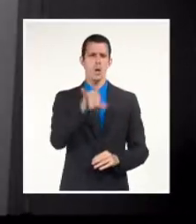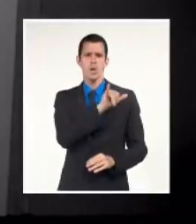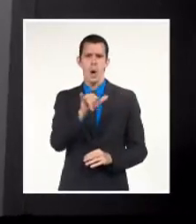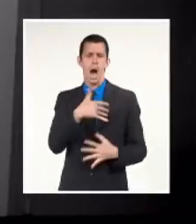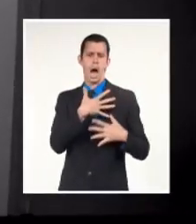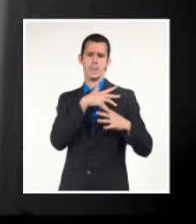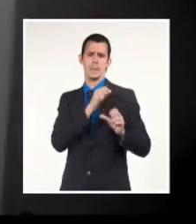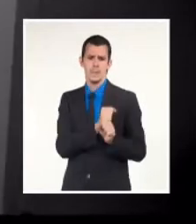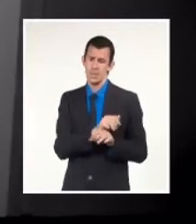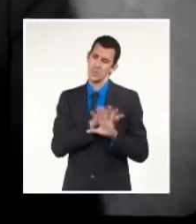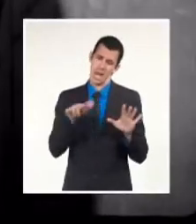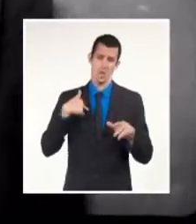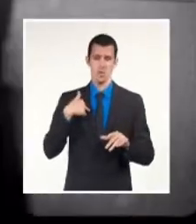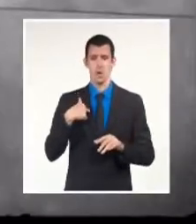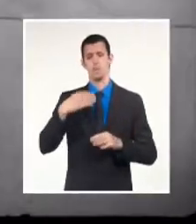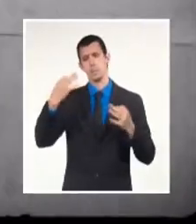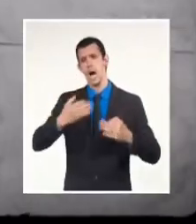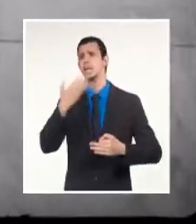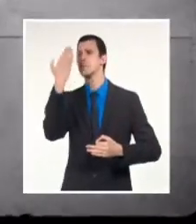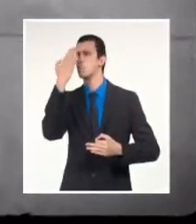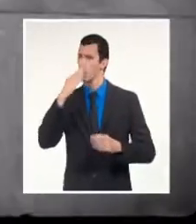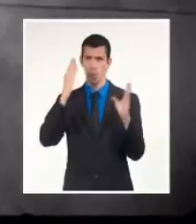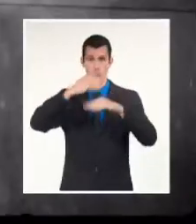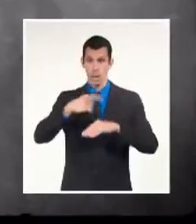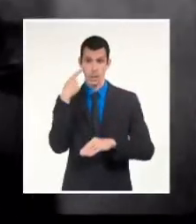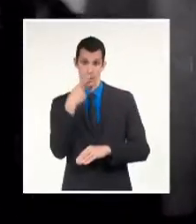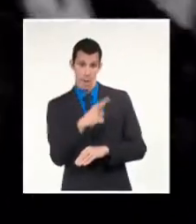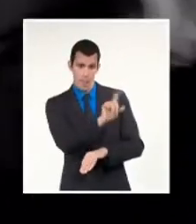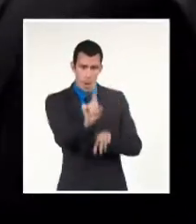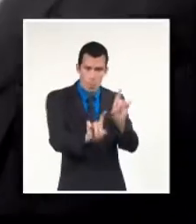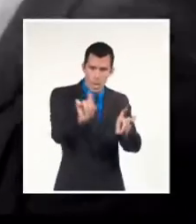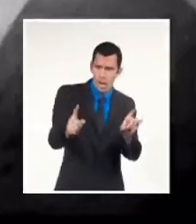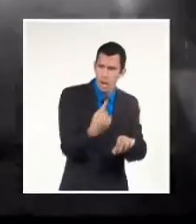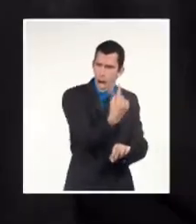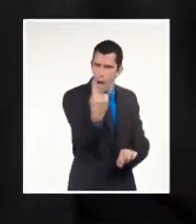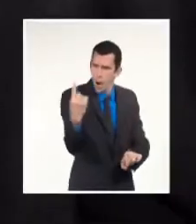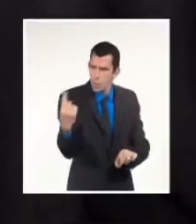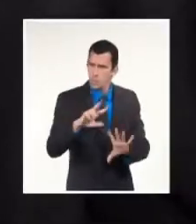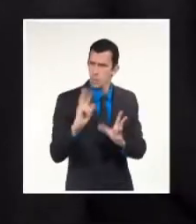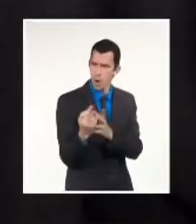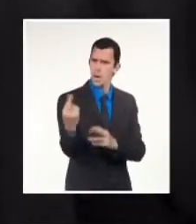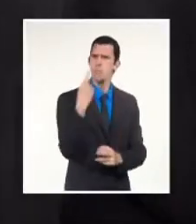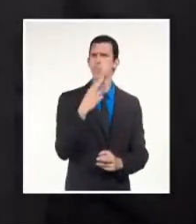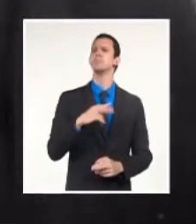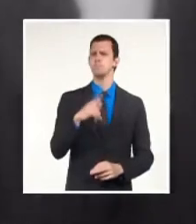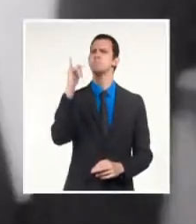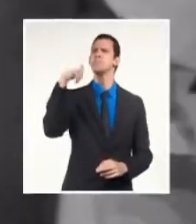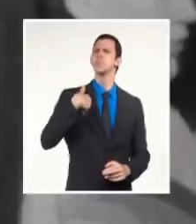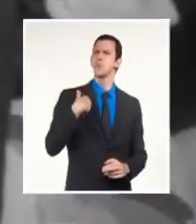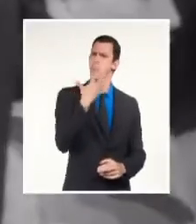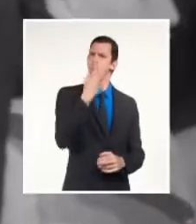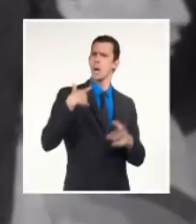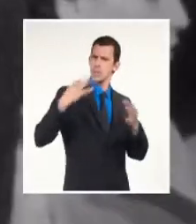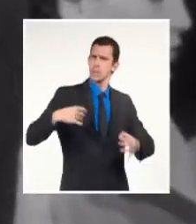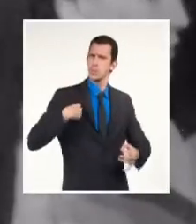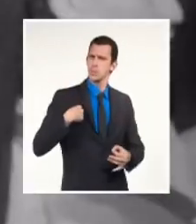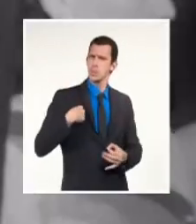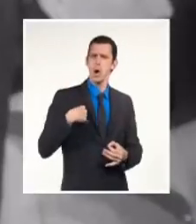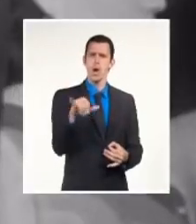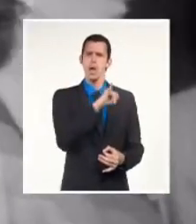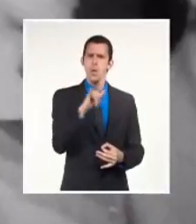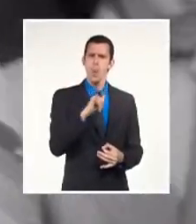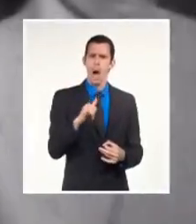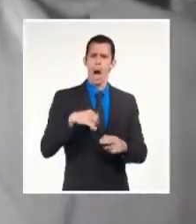partners made the attack to draw attention to Puerto Rico's demands for complete independence. Now all are awaiting trial for